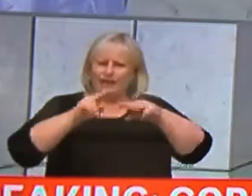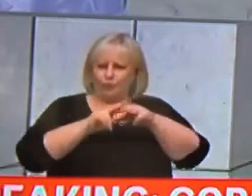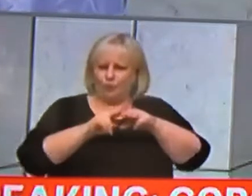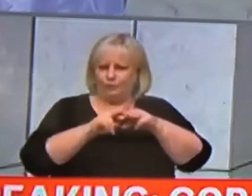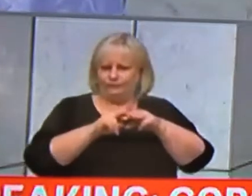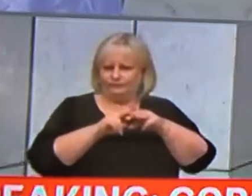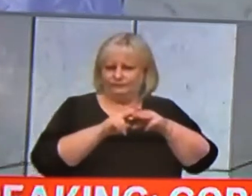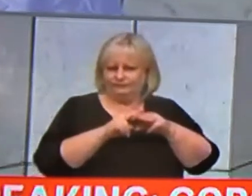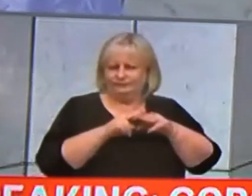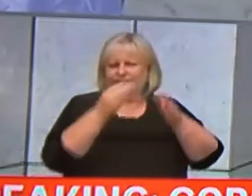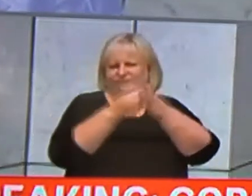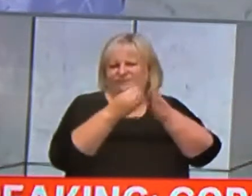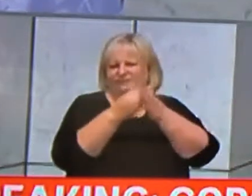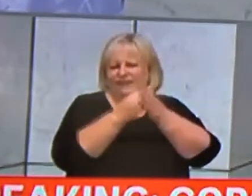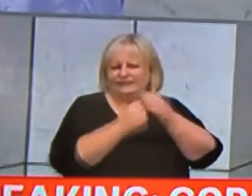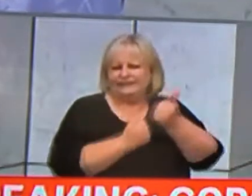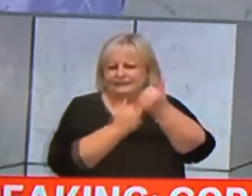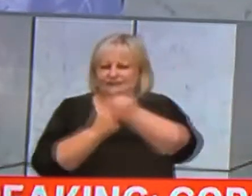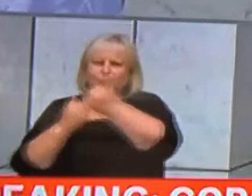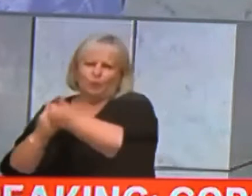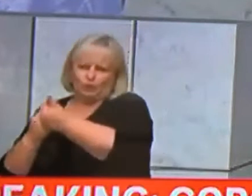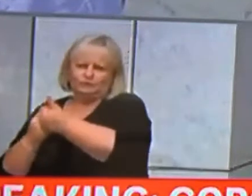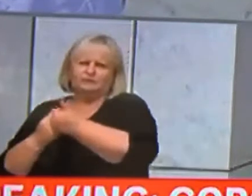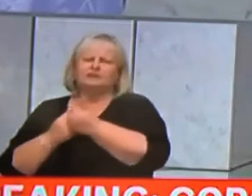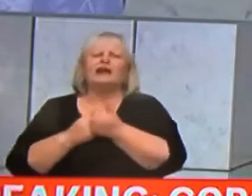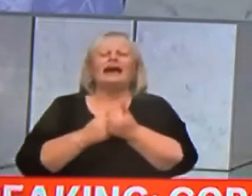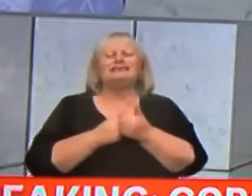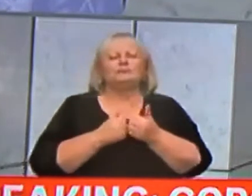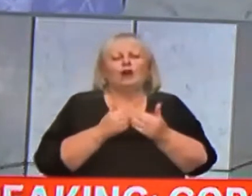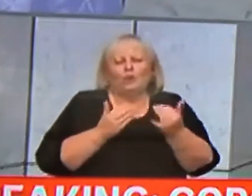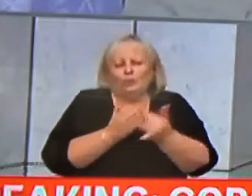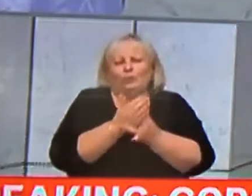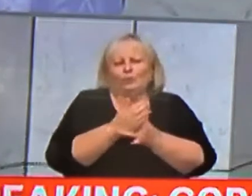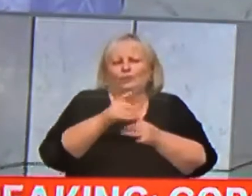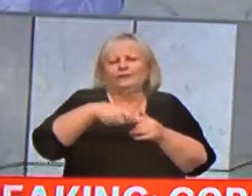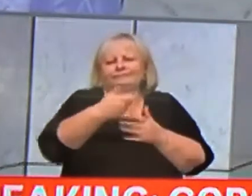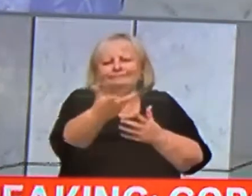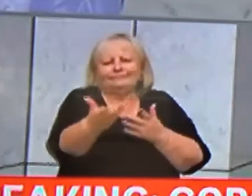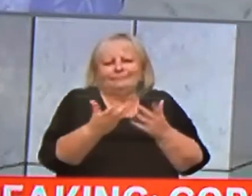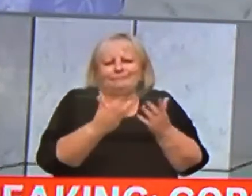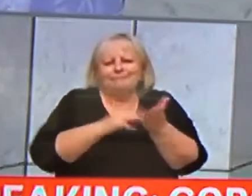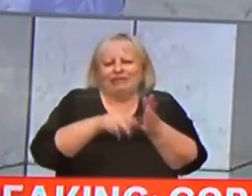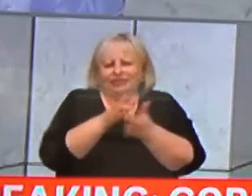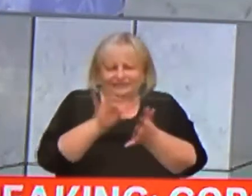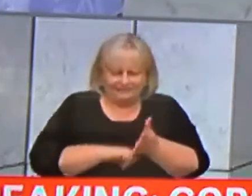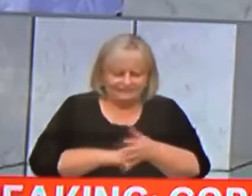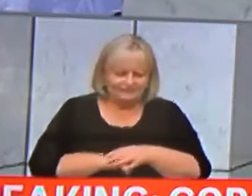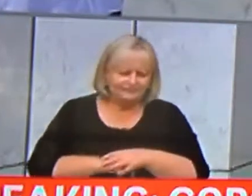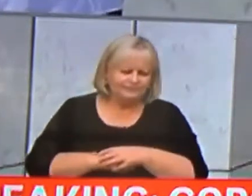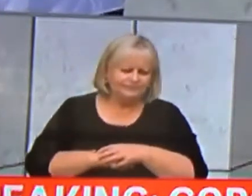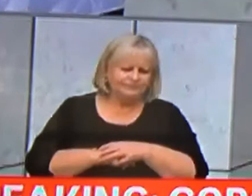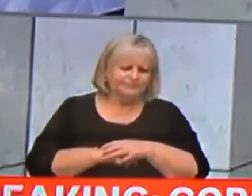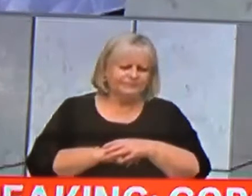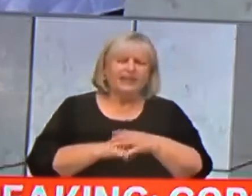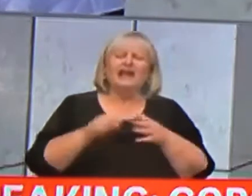will be there to support Australians further as we go through the many difficult months that are ahead. The thing about